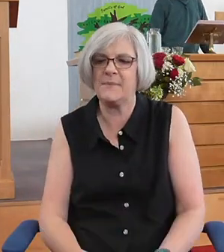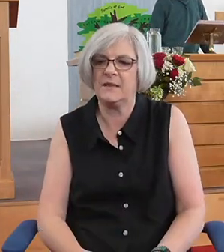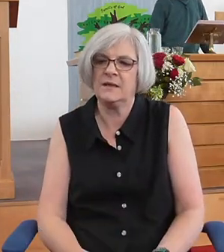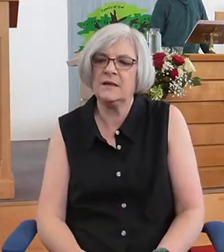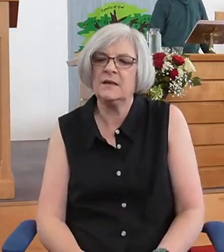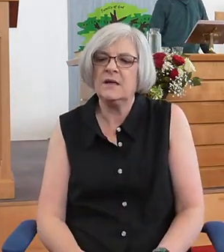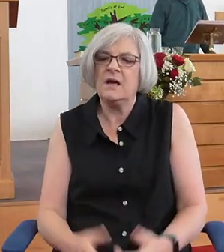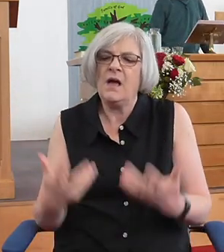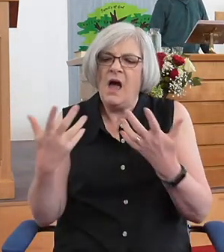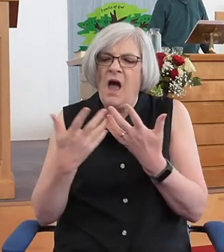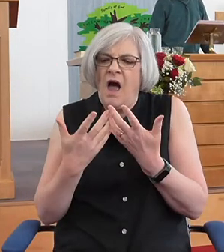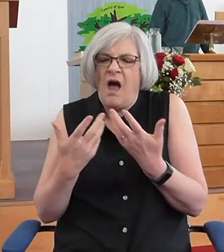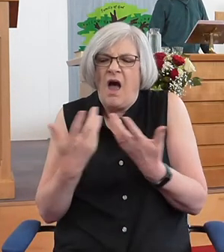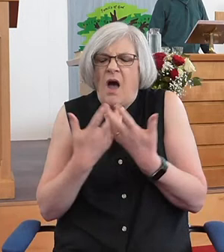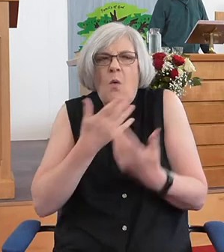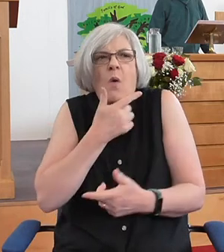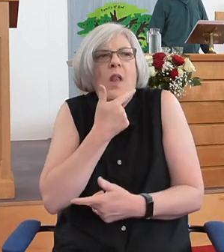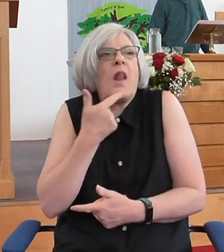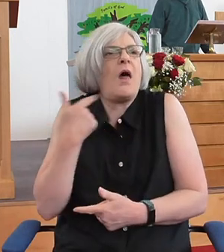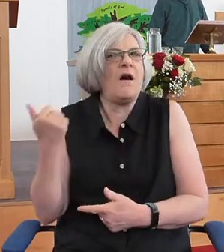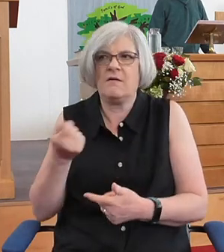How lovely on the mountains.